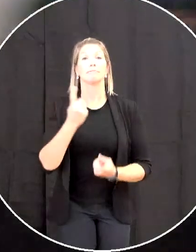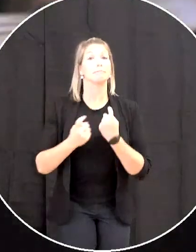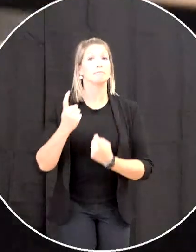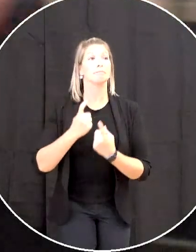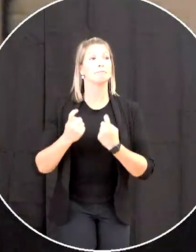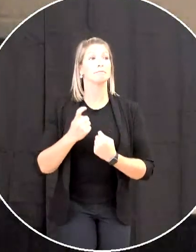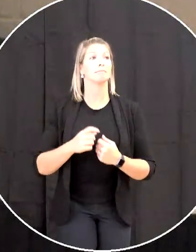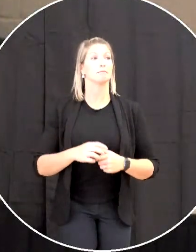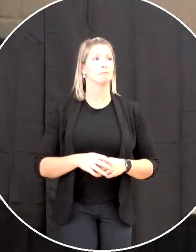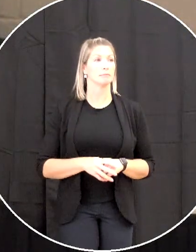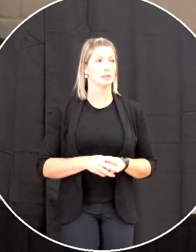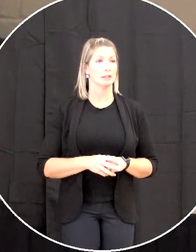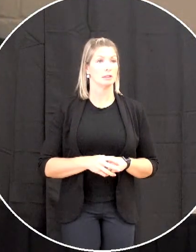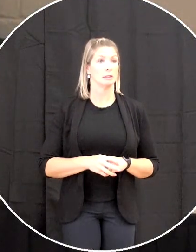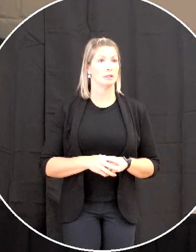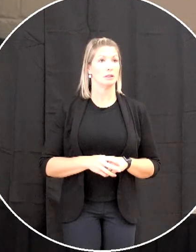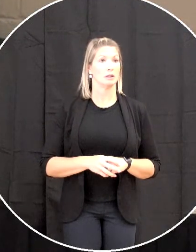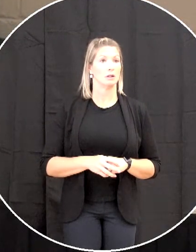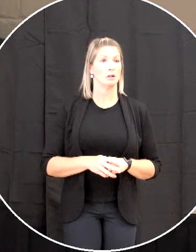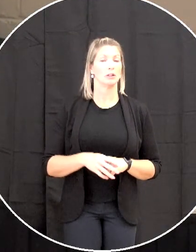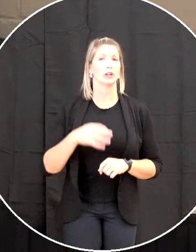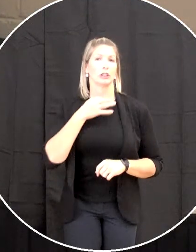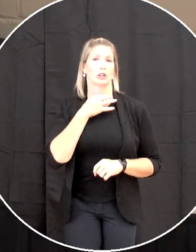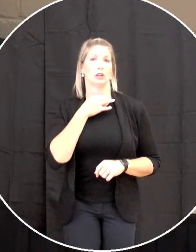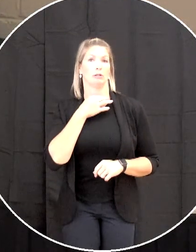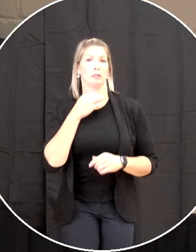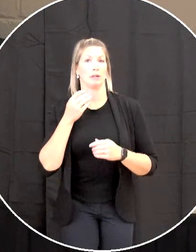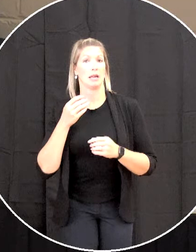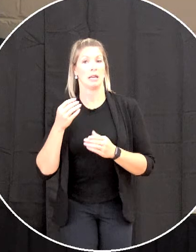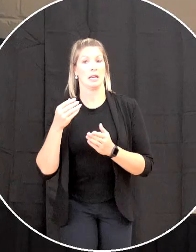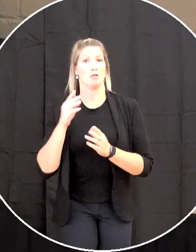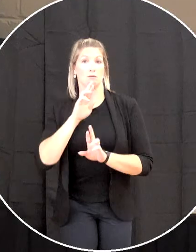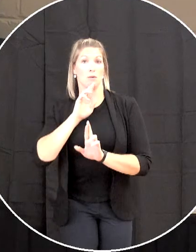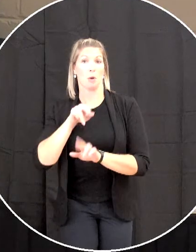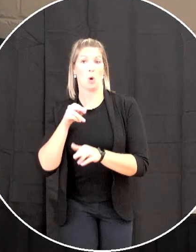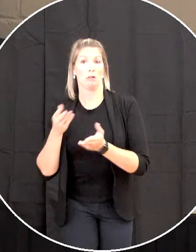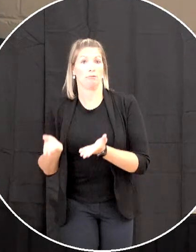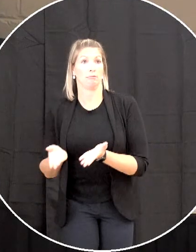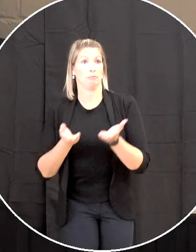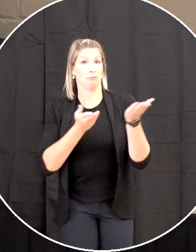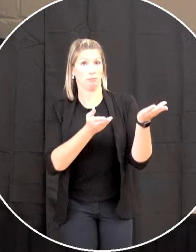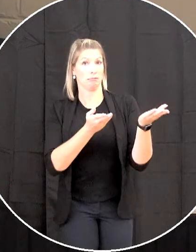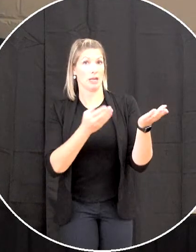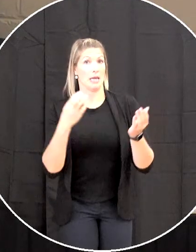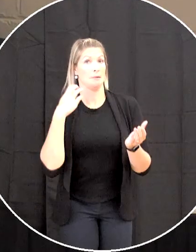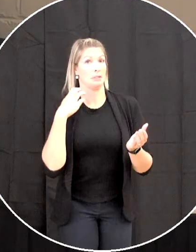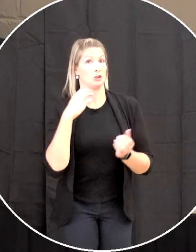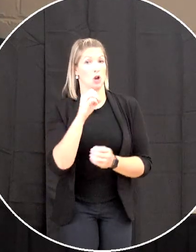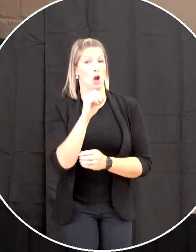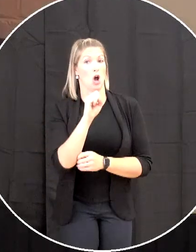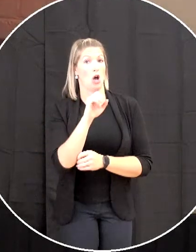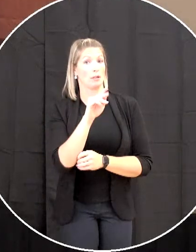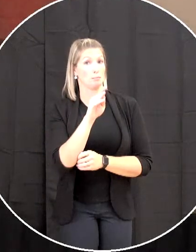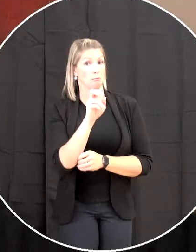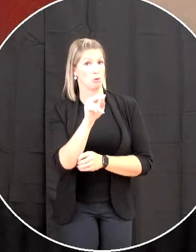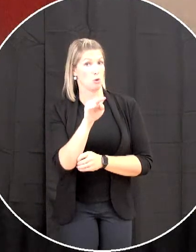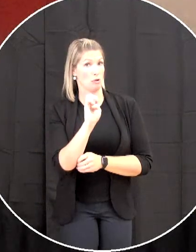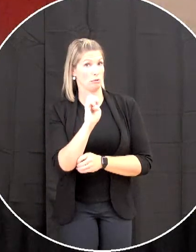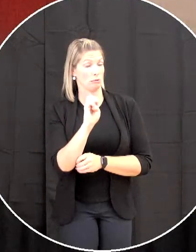Trustee Gill? Has this gone to Minister Osborne yet, or is it? I saw the letter at the beginning